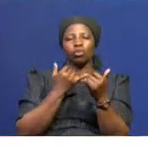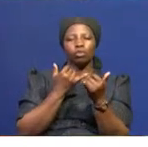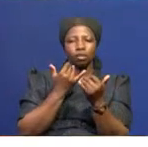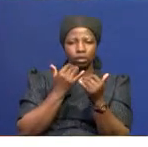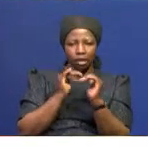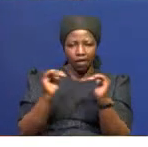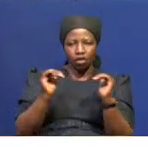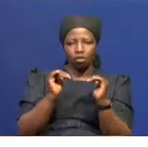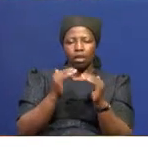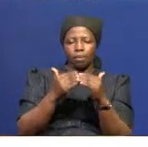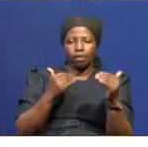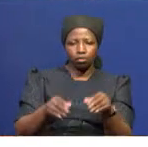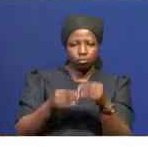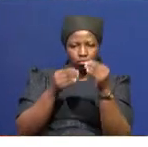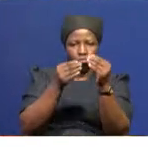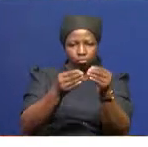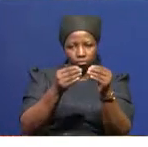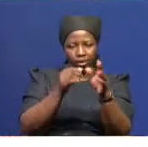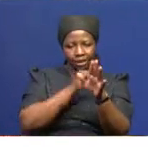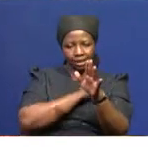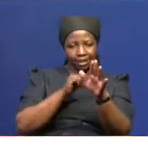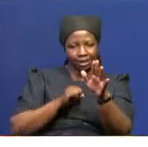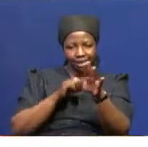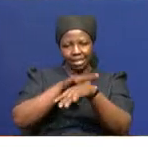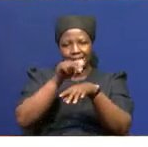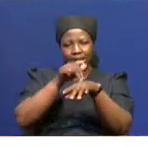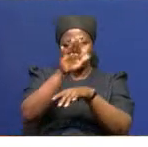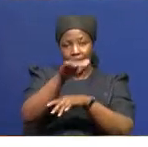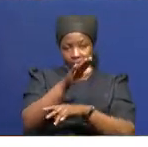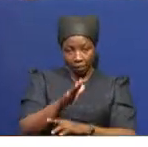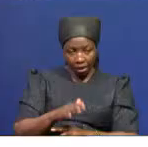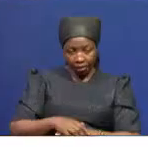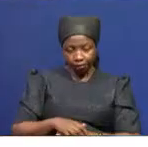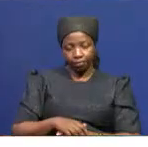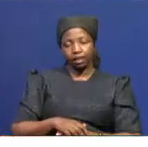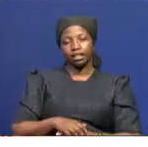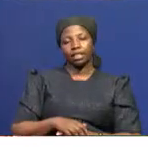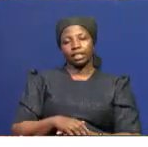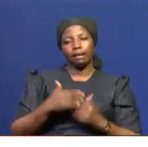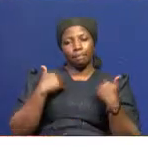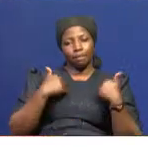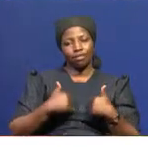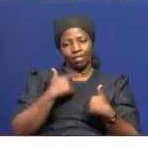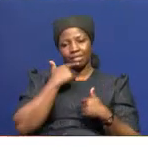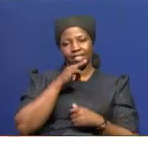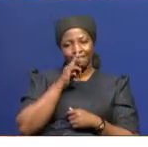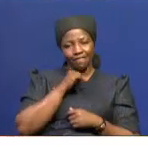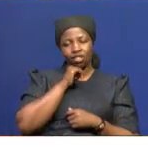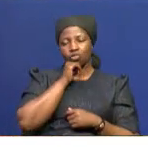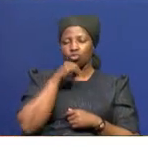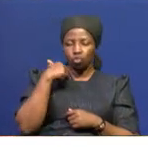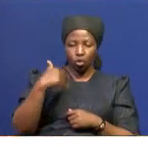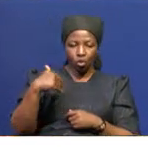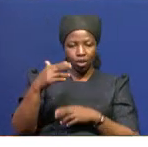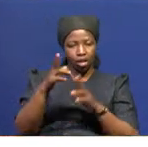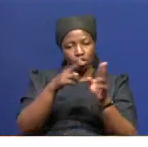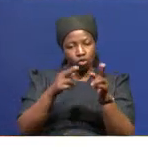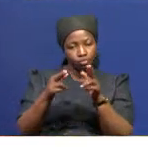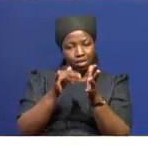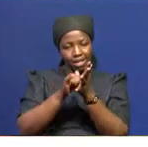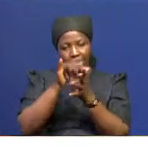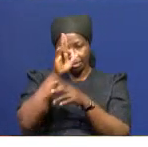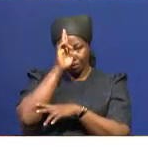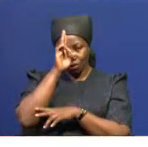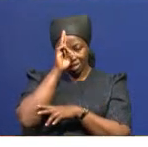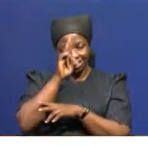Assembly and the Senate. As highlighted, it was not always the norm for the police that the police were